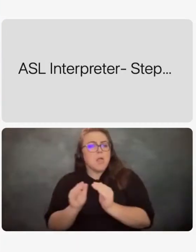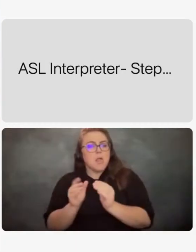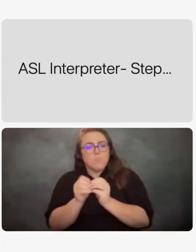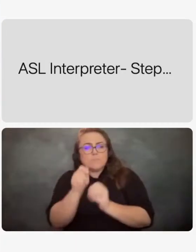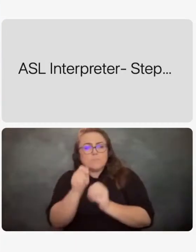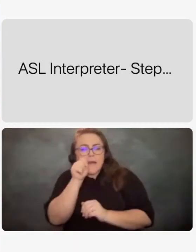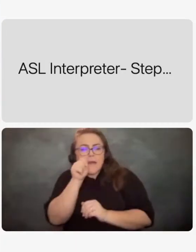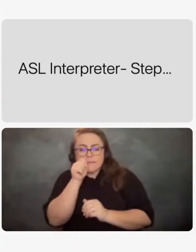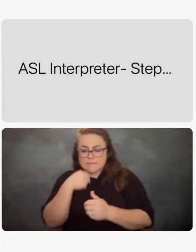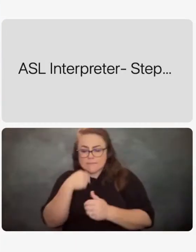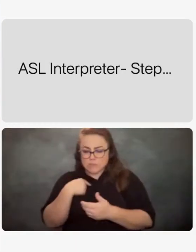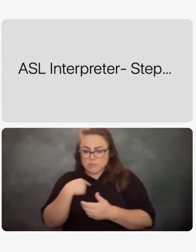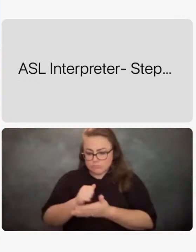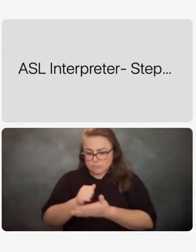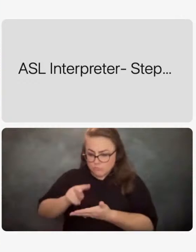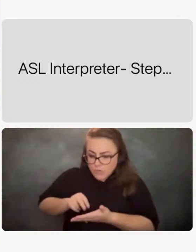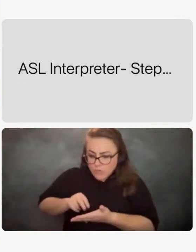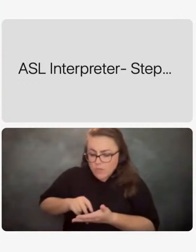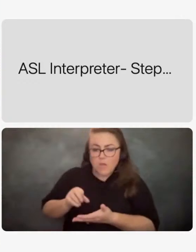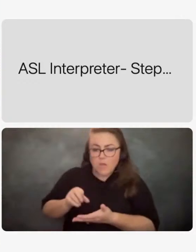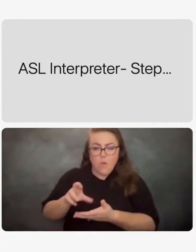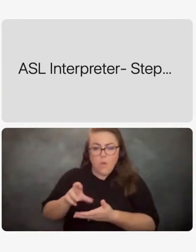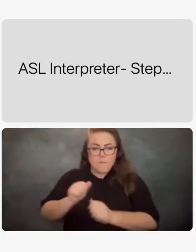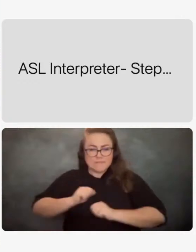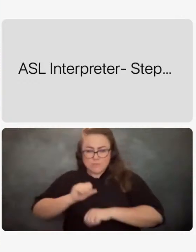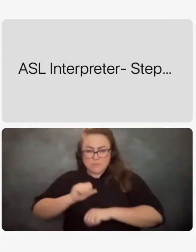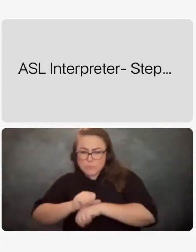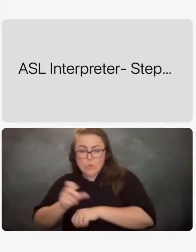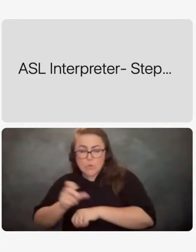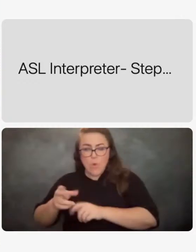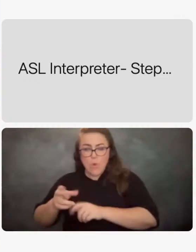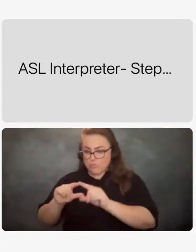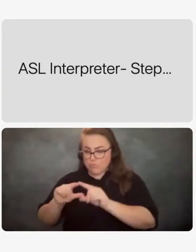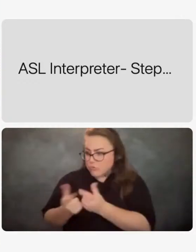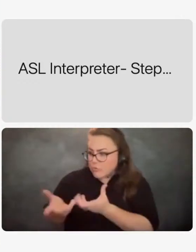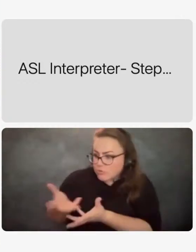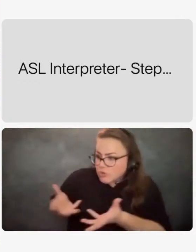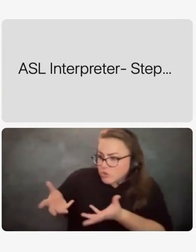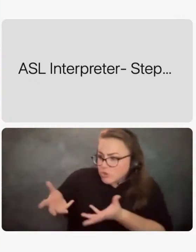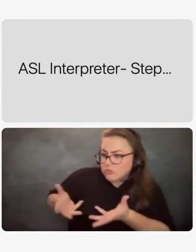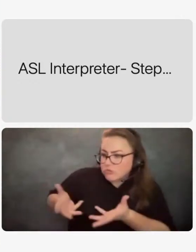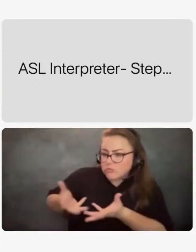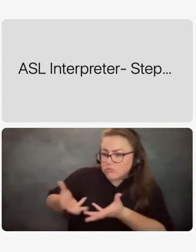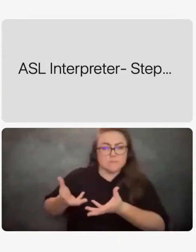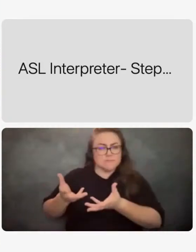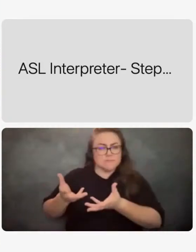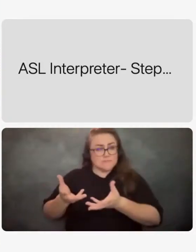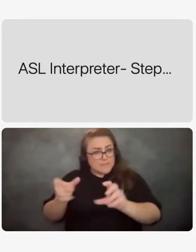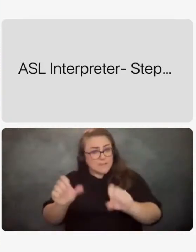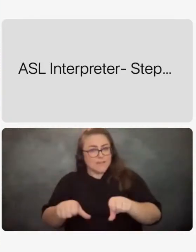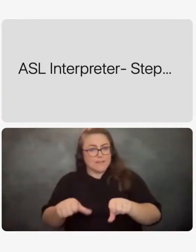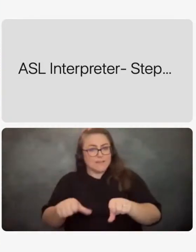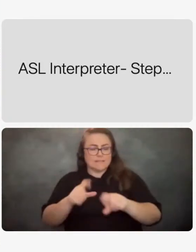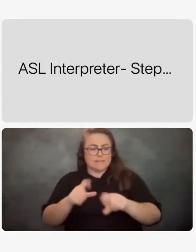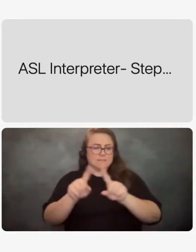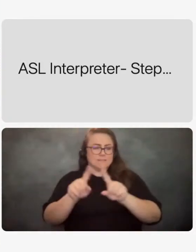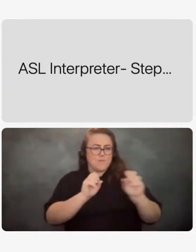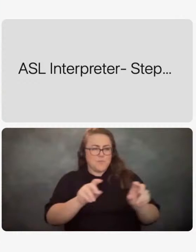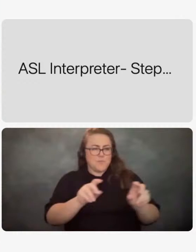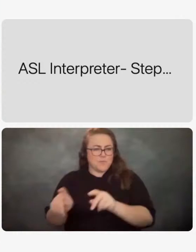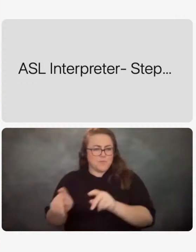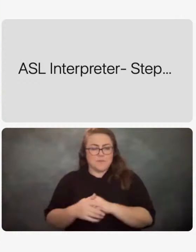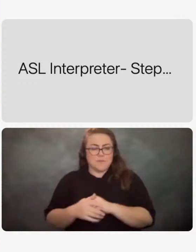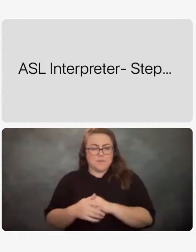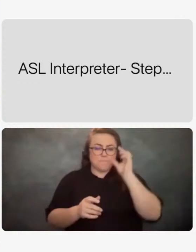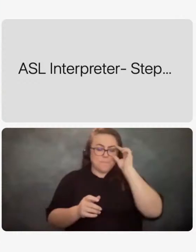areas for kids to do projects together. So you have those opportunities with the way you would lay out the new